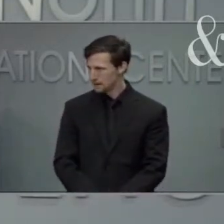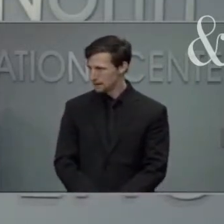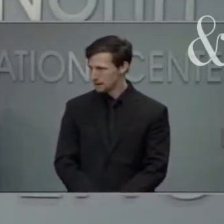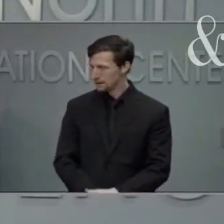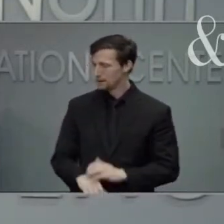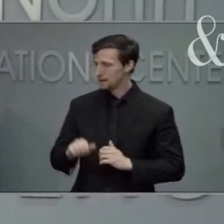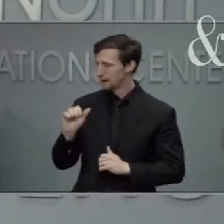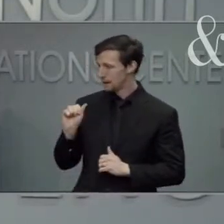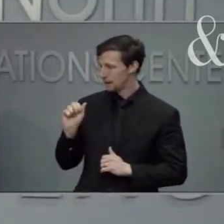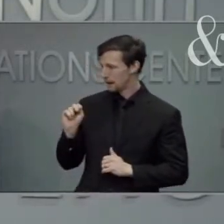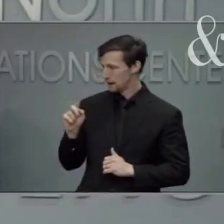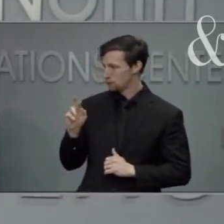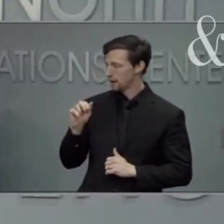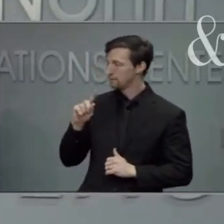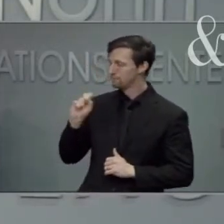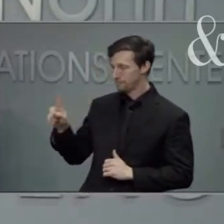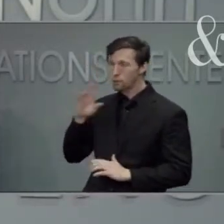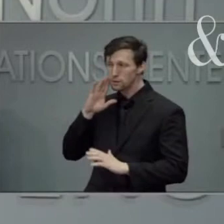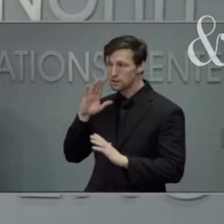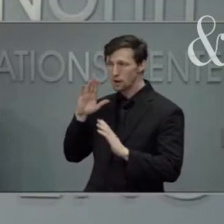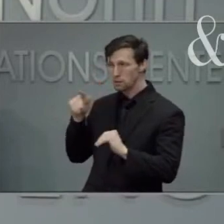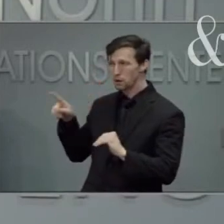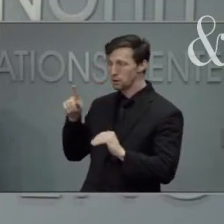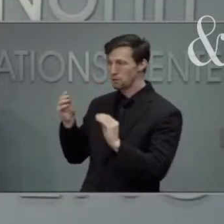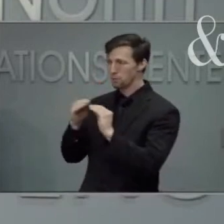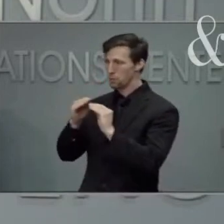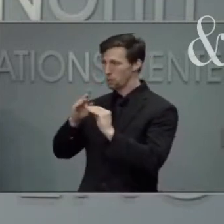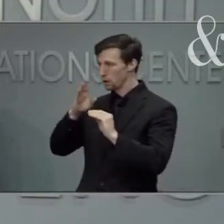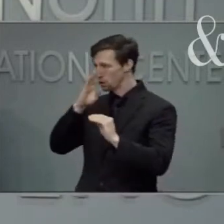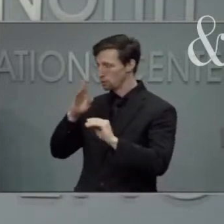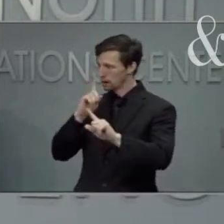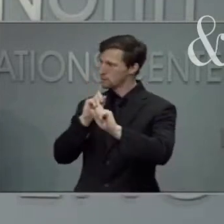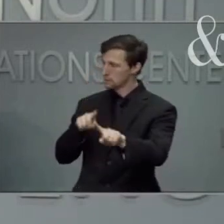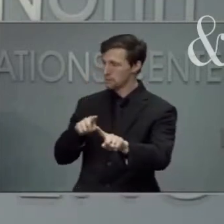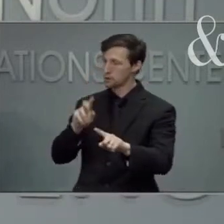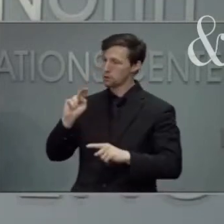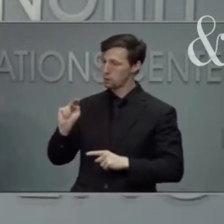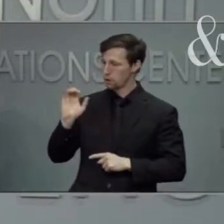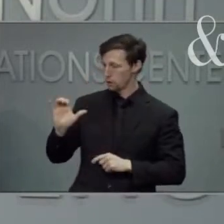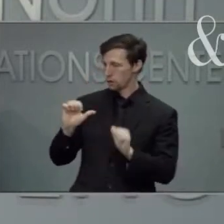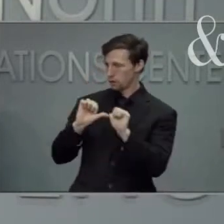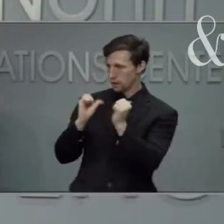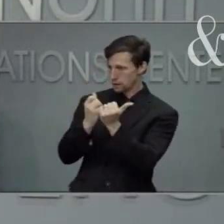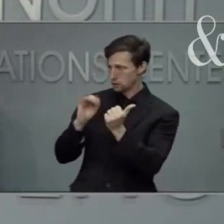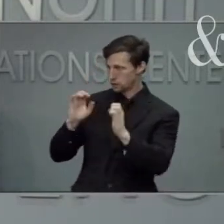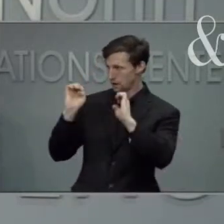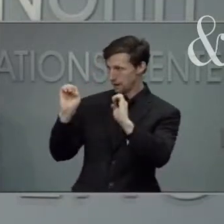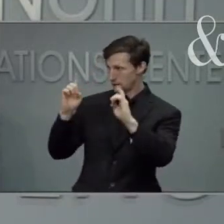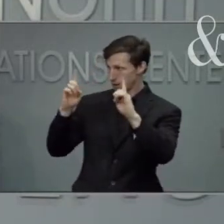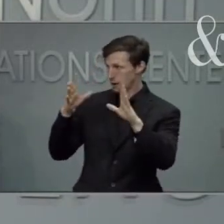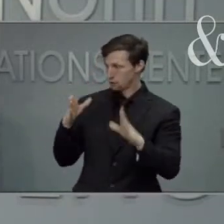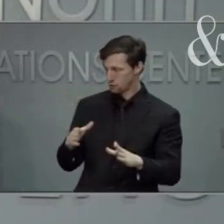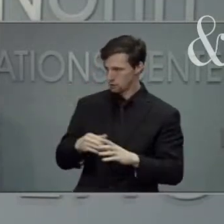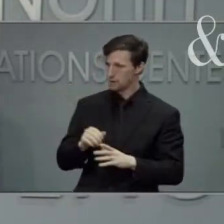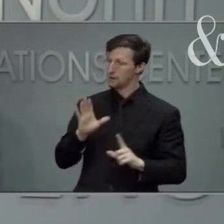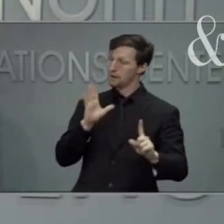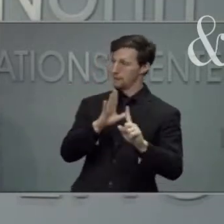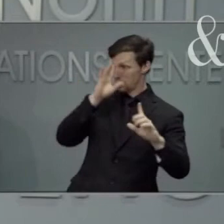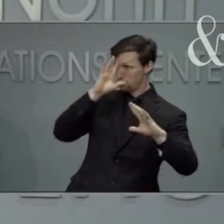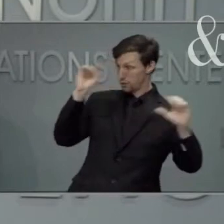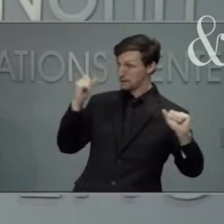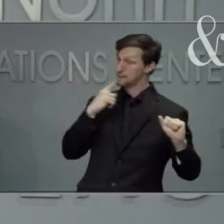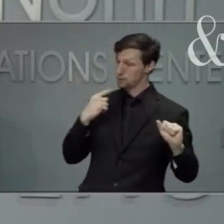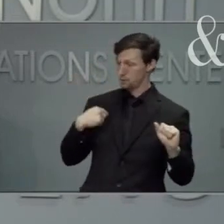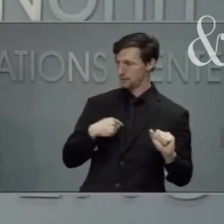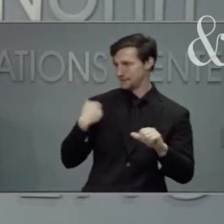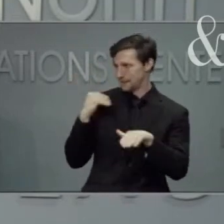I was hoping you could respond more directly to the North Carolina Association of Educators, whose president told our reporter last night teachers